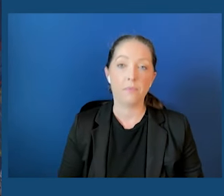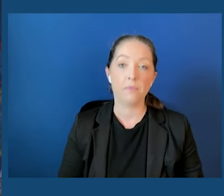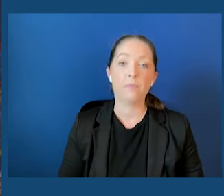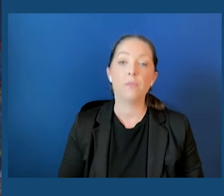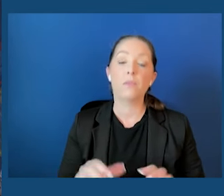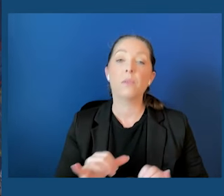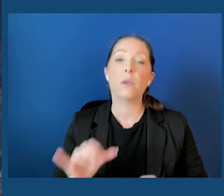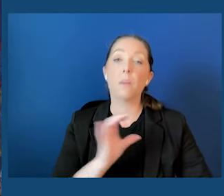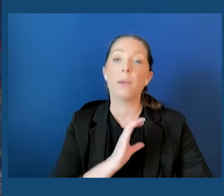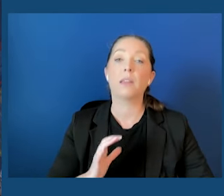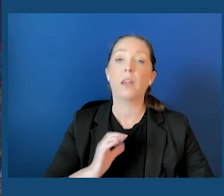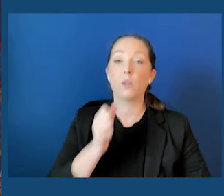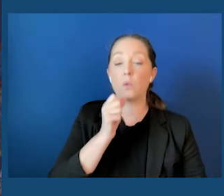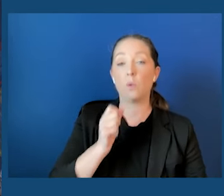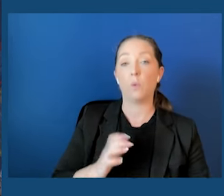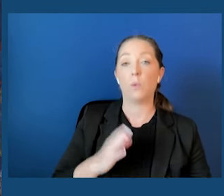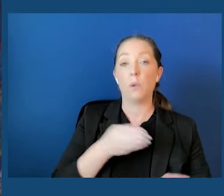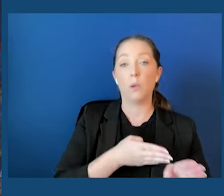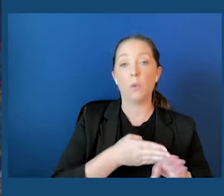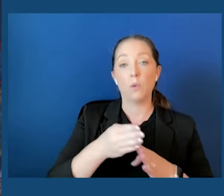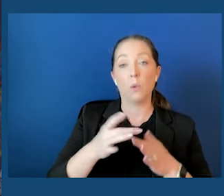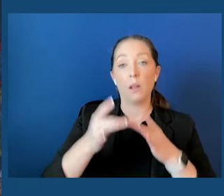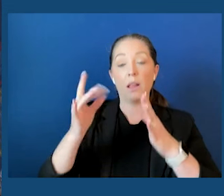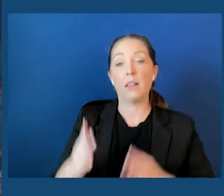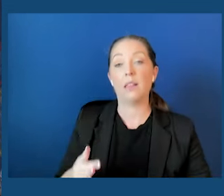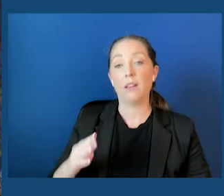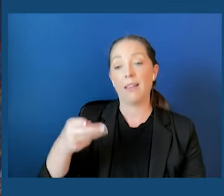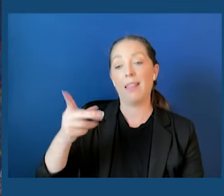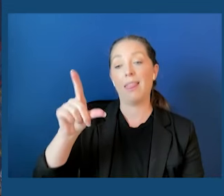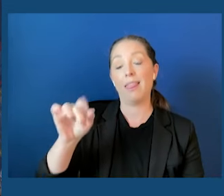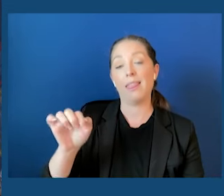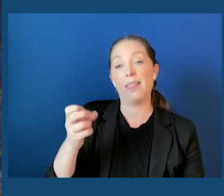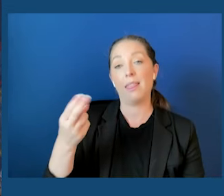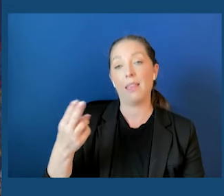and Majority Leader Leah Halton Pope,